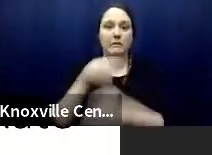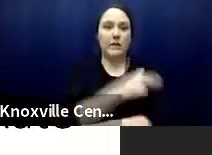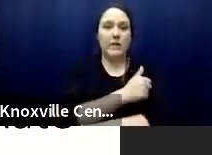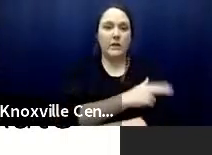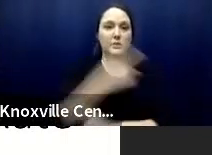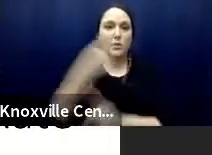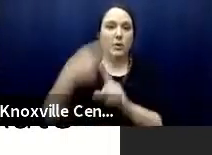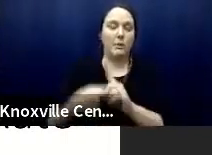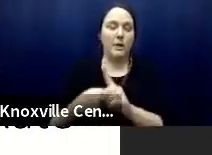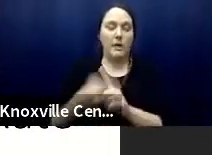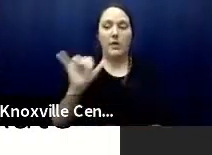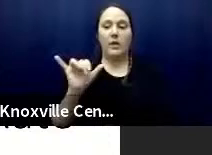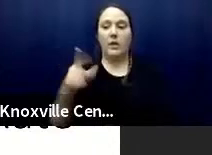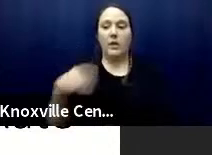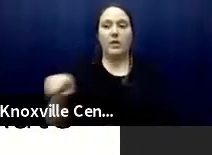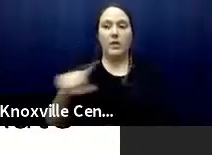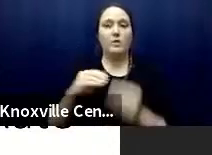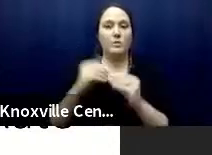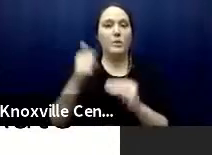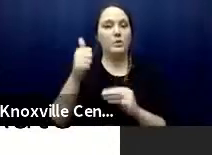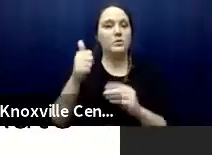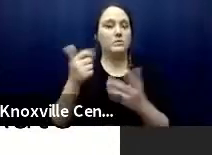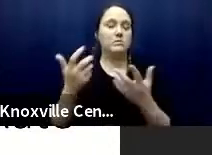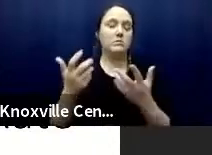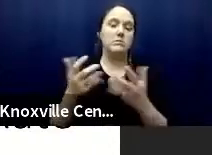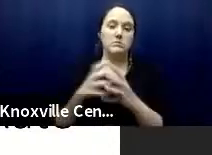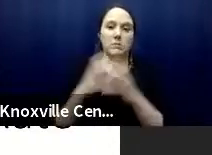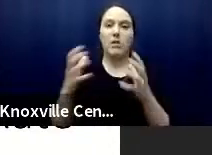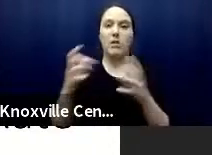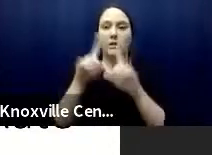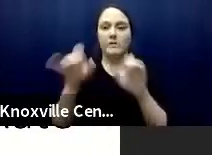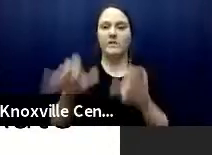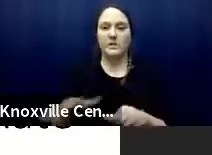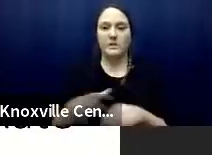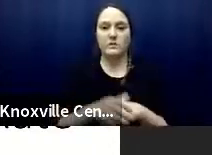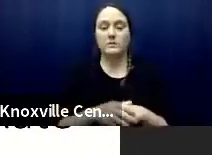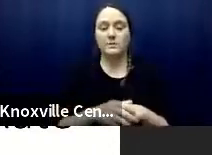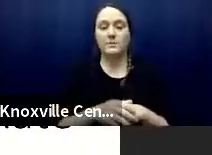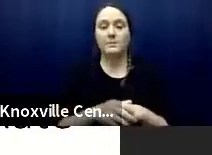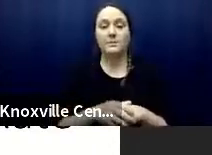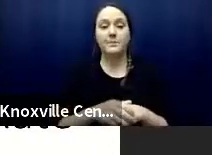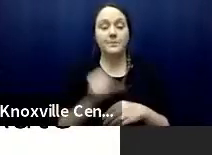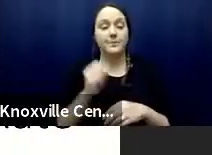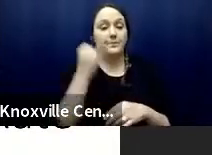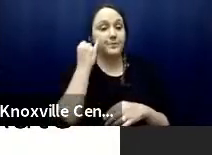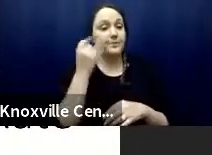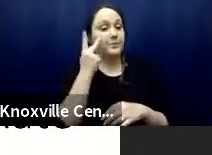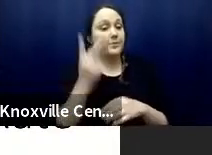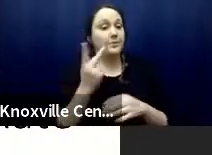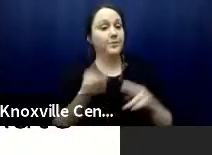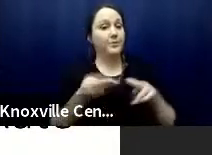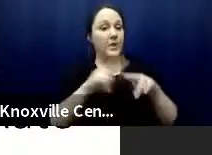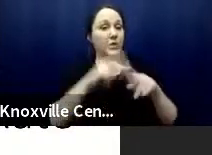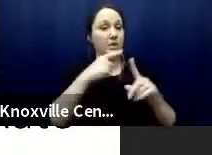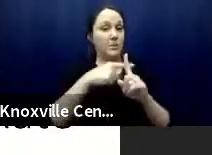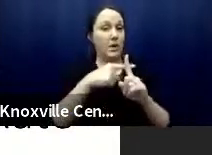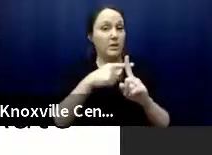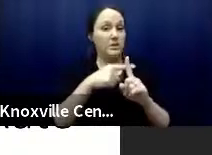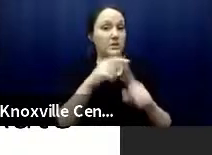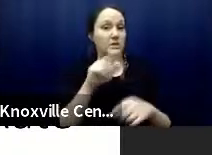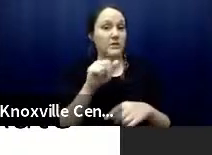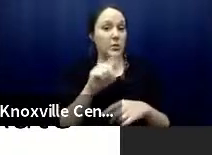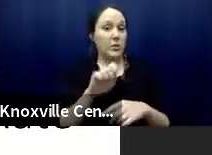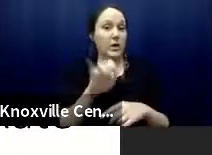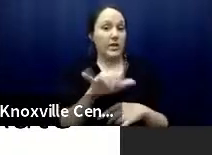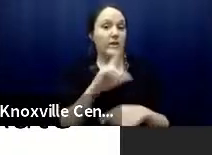vast majority of those are all getting tested. So if you're seeing an increase in positivity, it's certainly